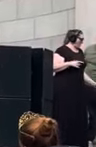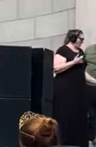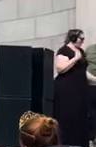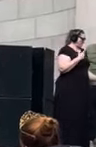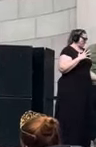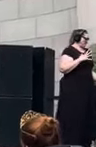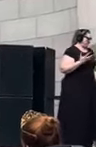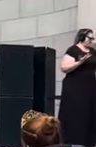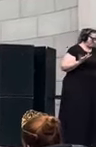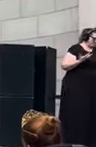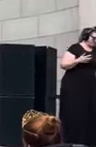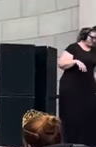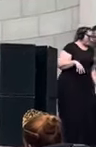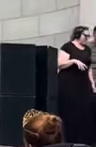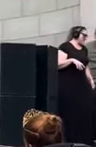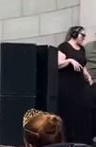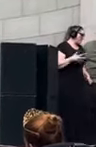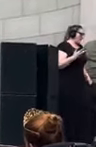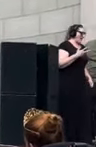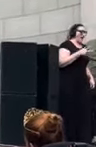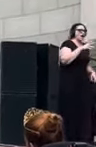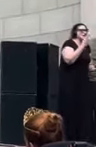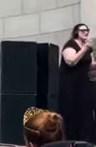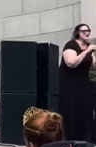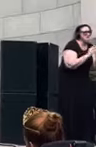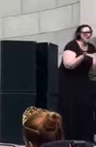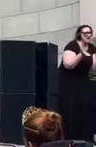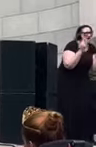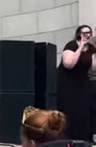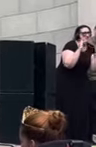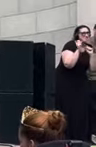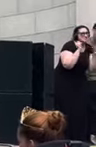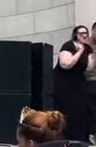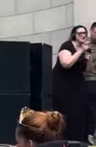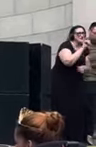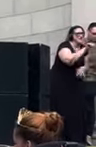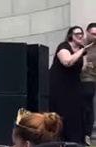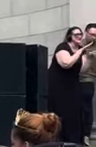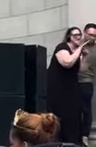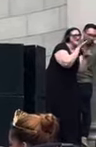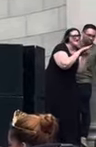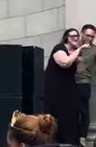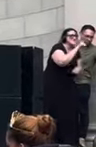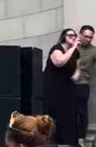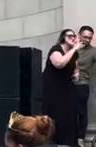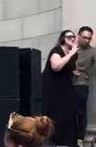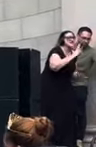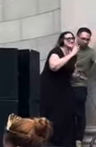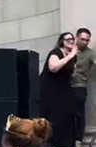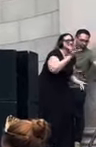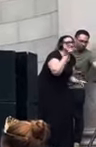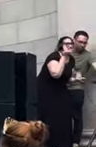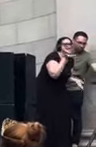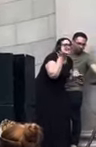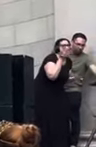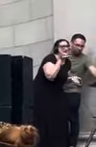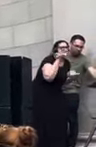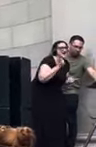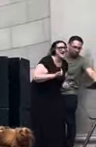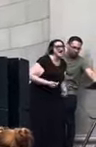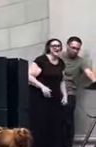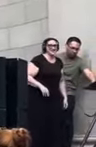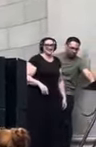You guys can be so much louder than that. Who wants to sing?